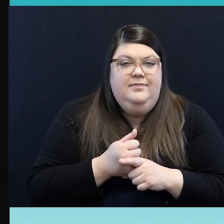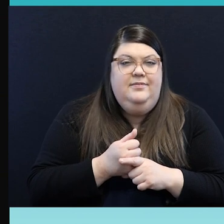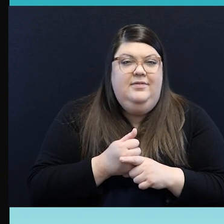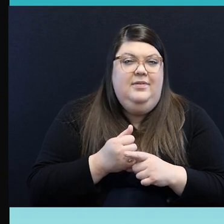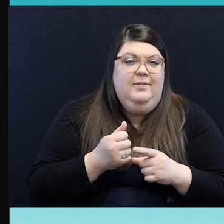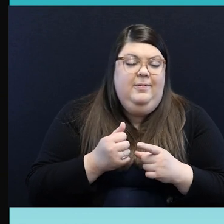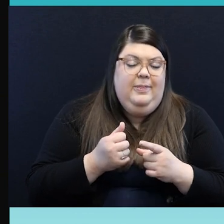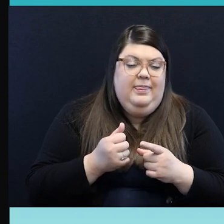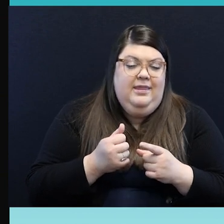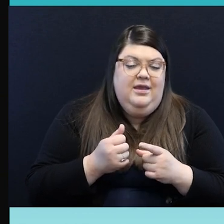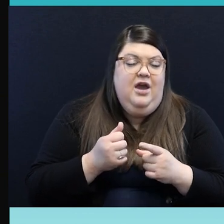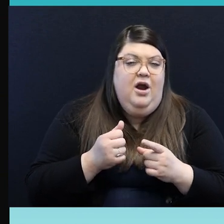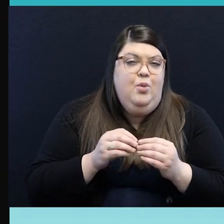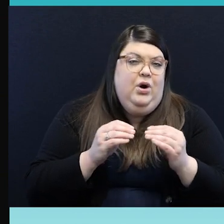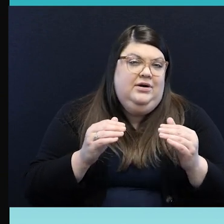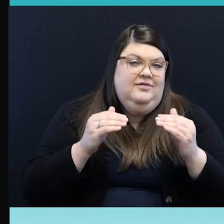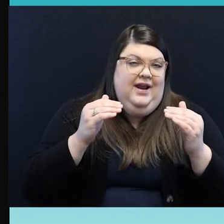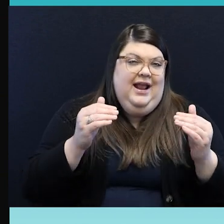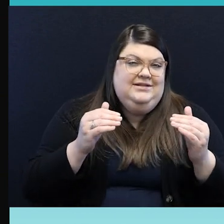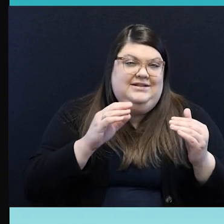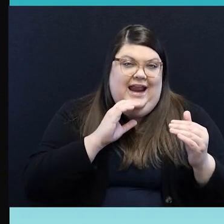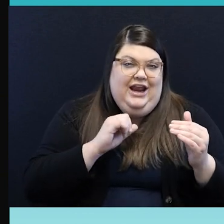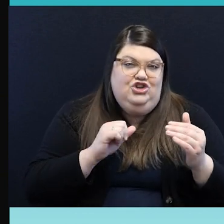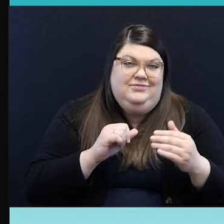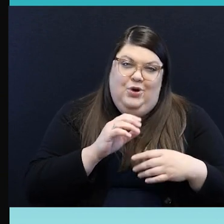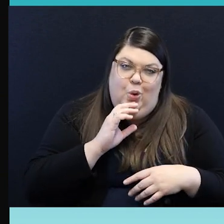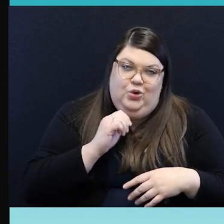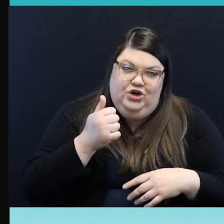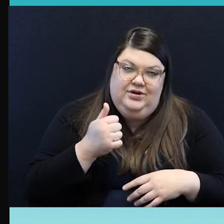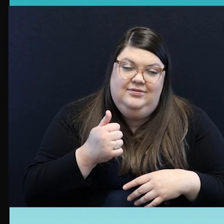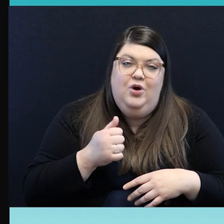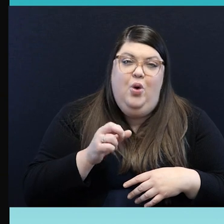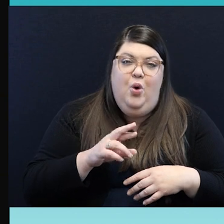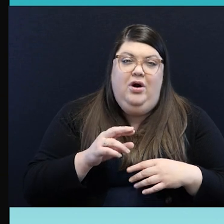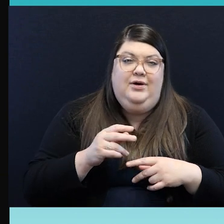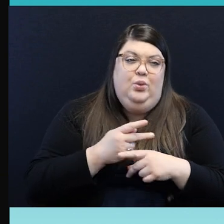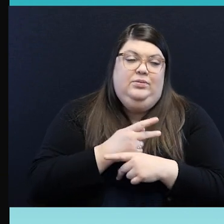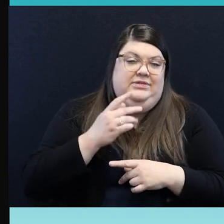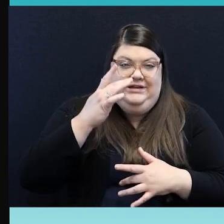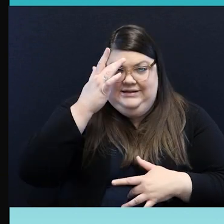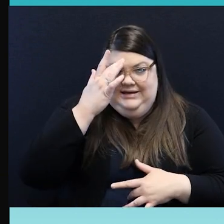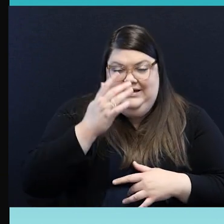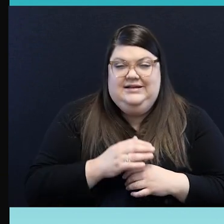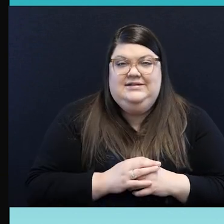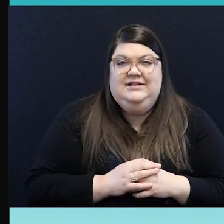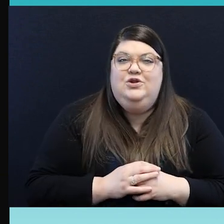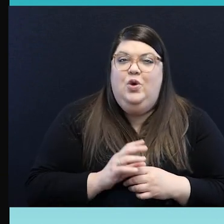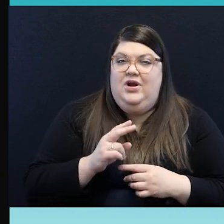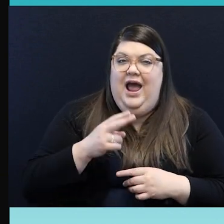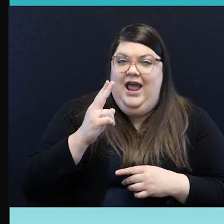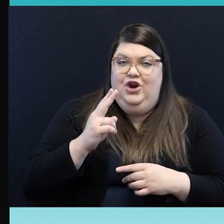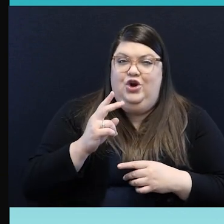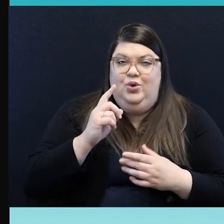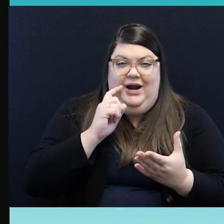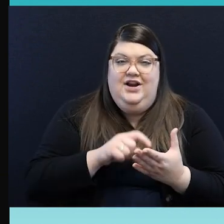more advanced age or illness, where there is a higher recognition from